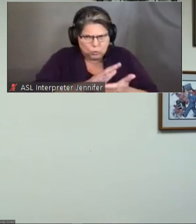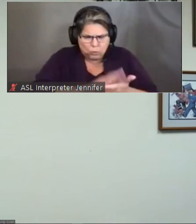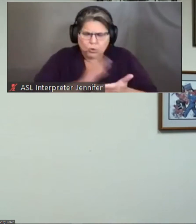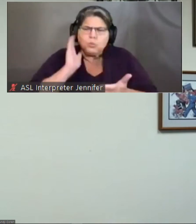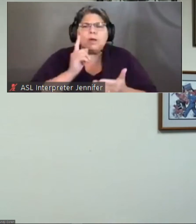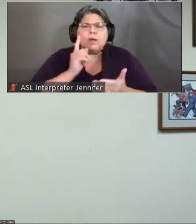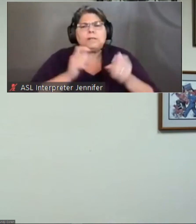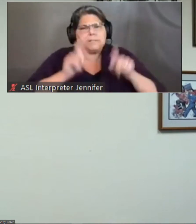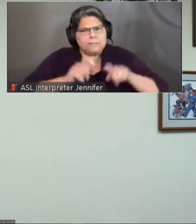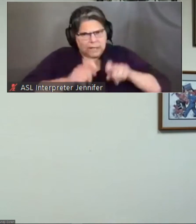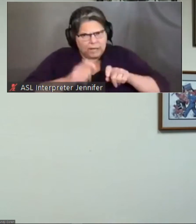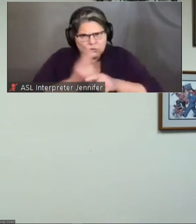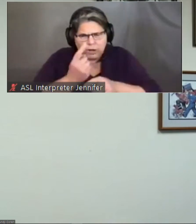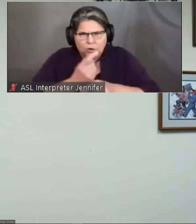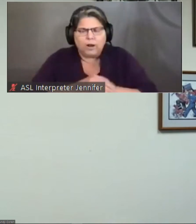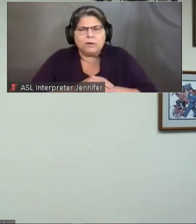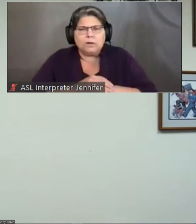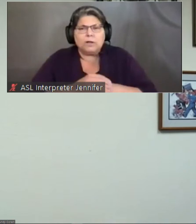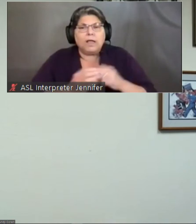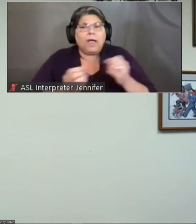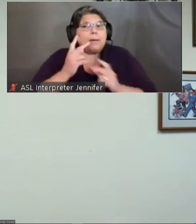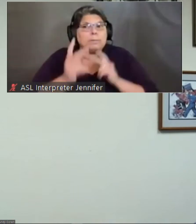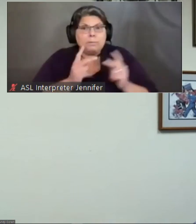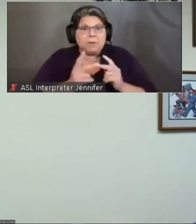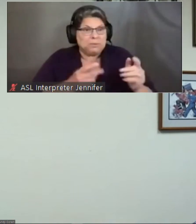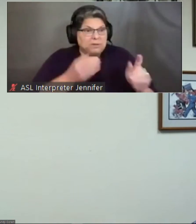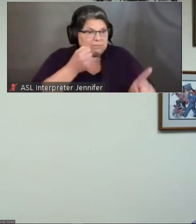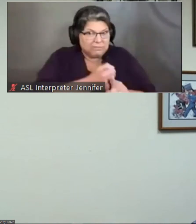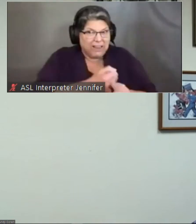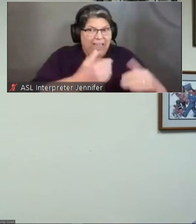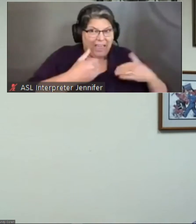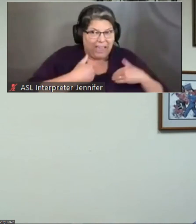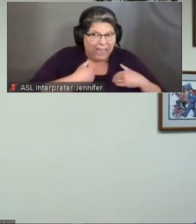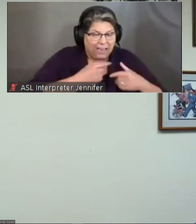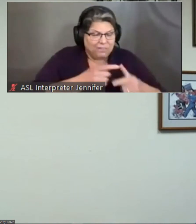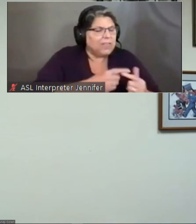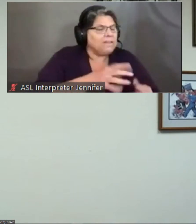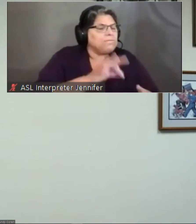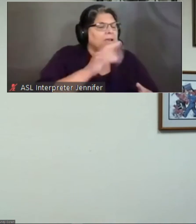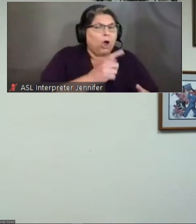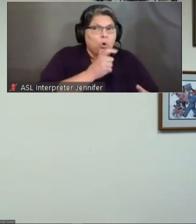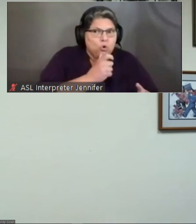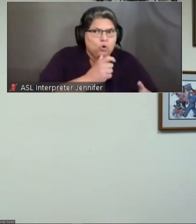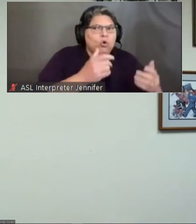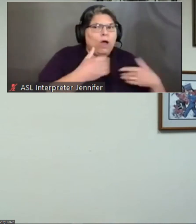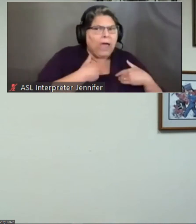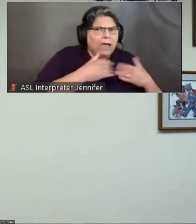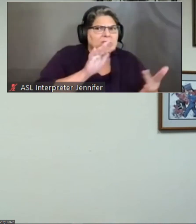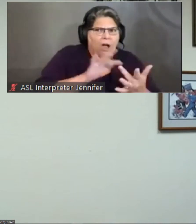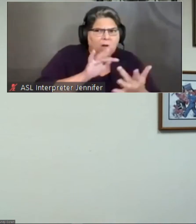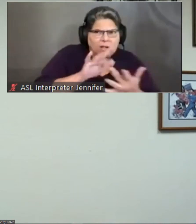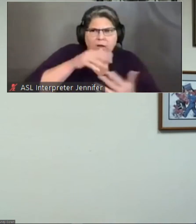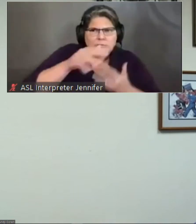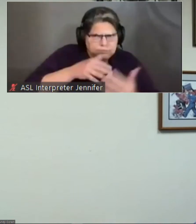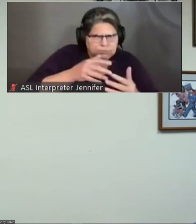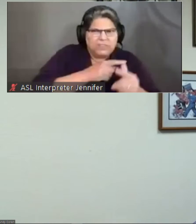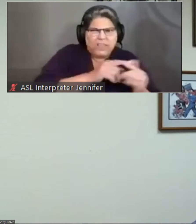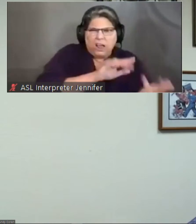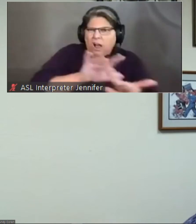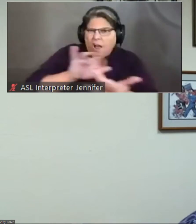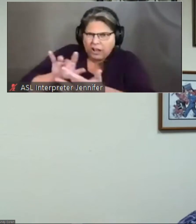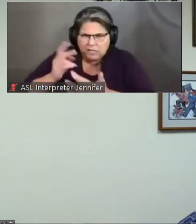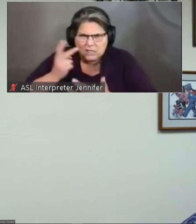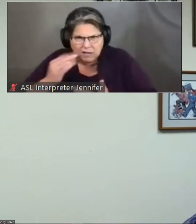and contact tracing has slowed with the slowdown in the number of cases, but it is just as important at this point as it was earlier.